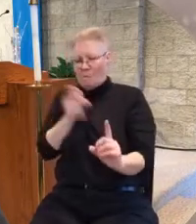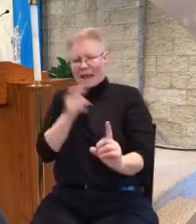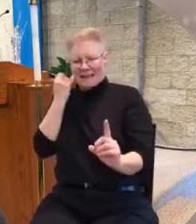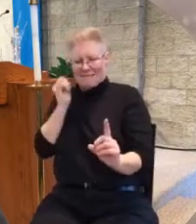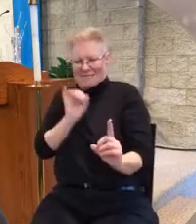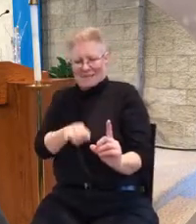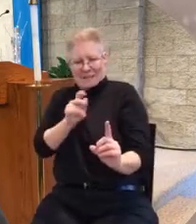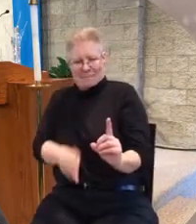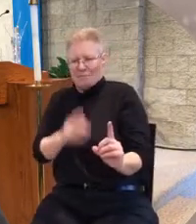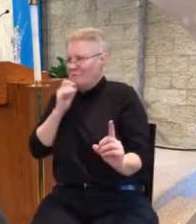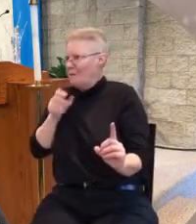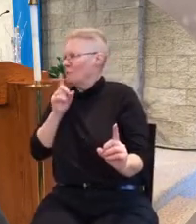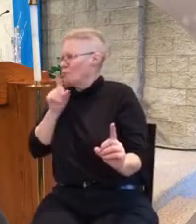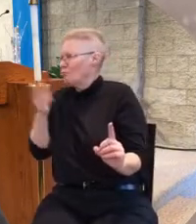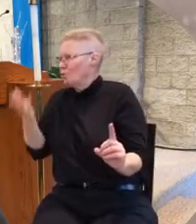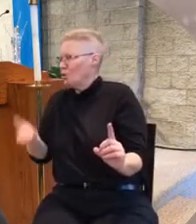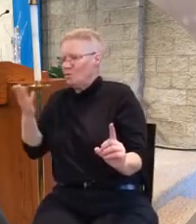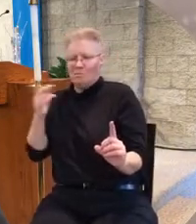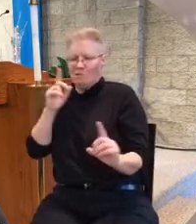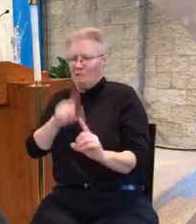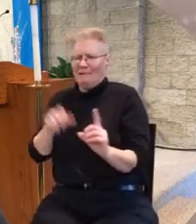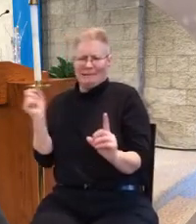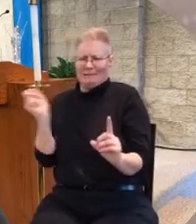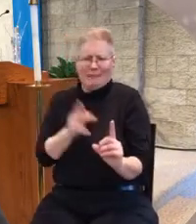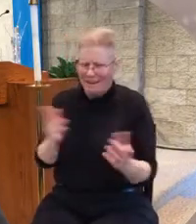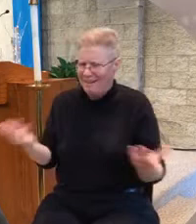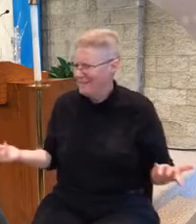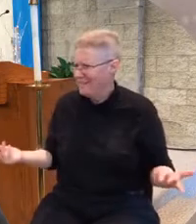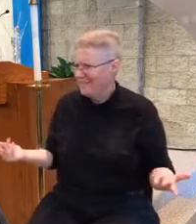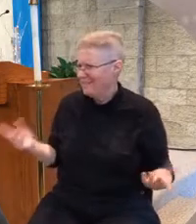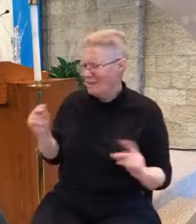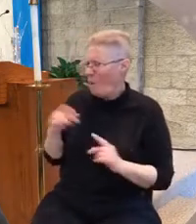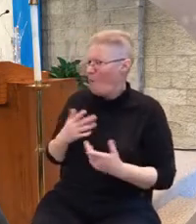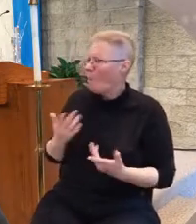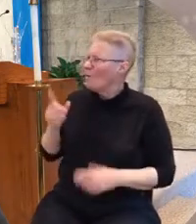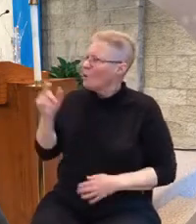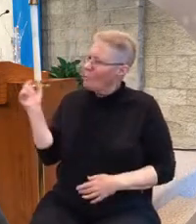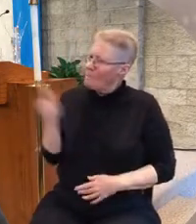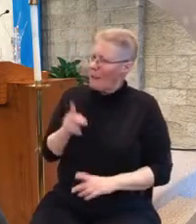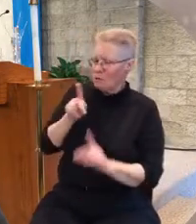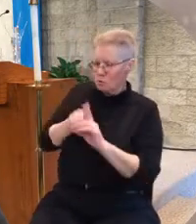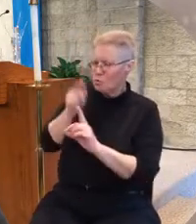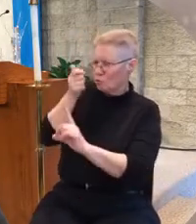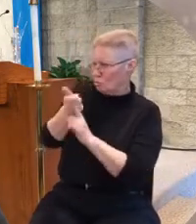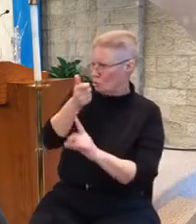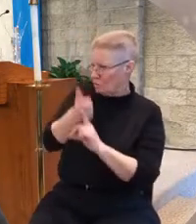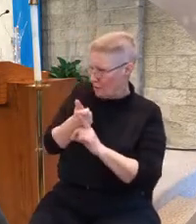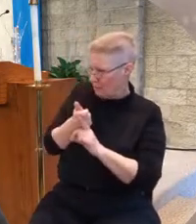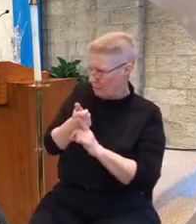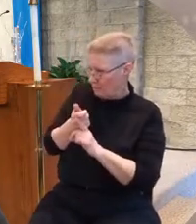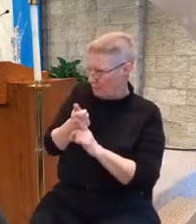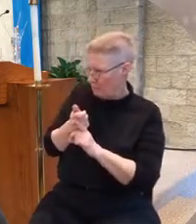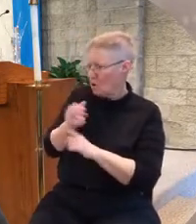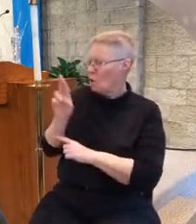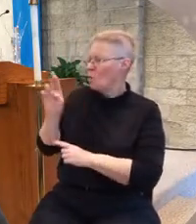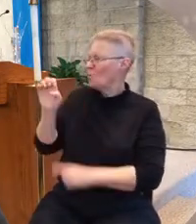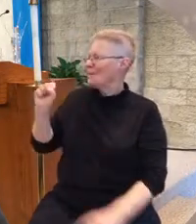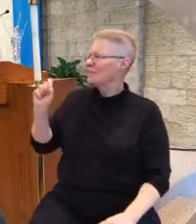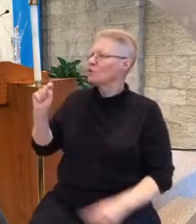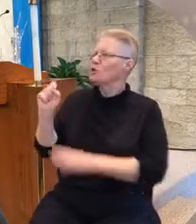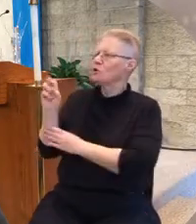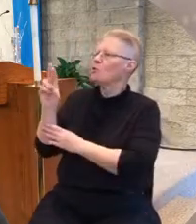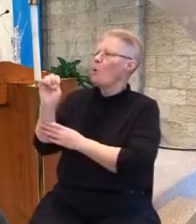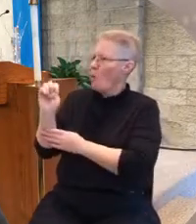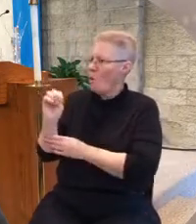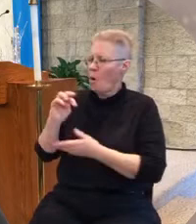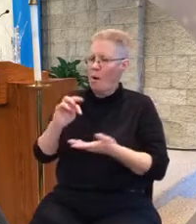you in the first place. You are restored. Scripture says he restoreth my soul, meaning restoring something that got